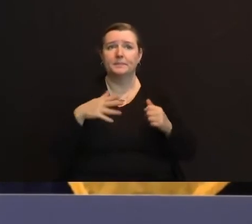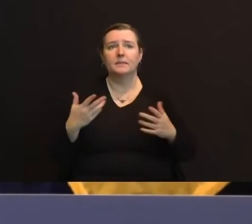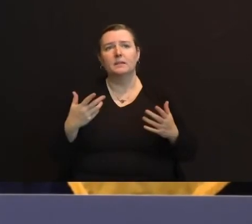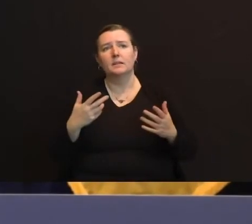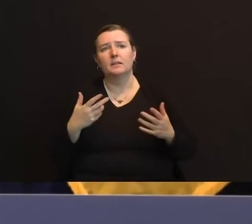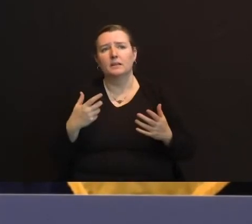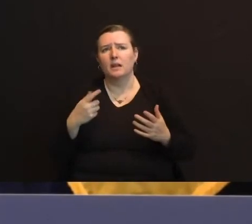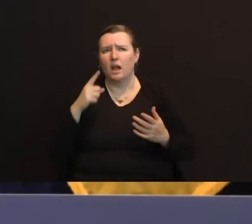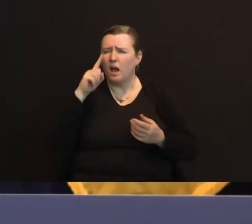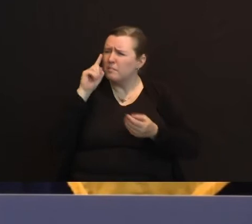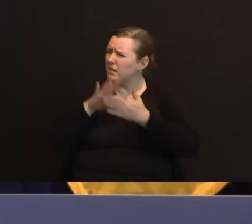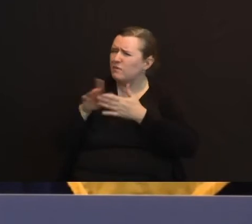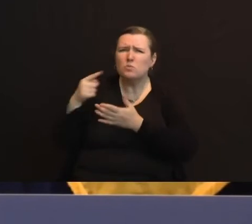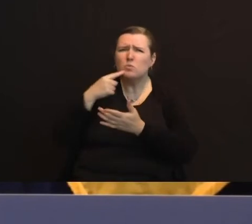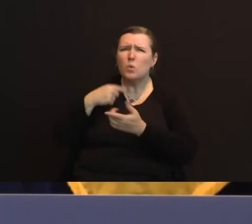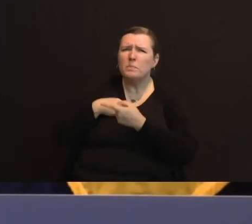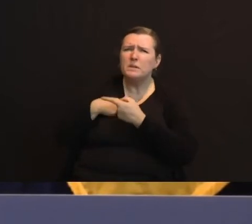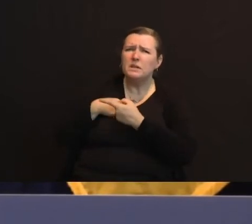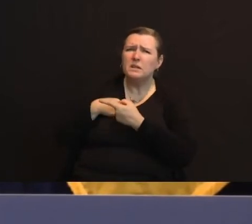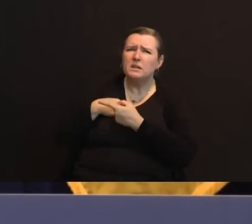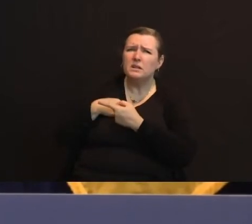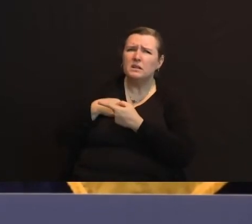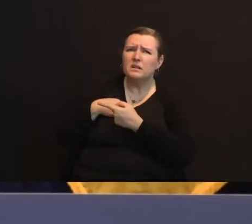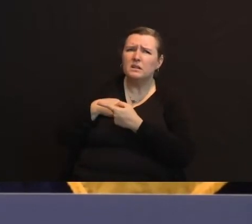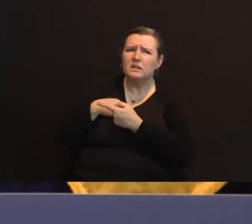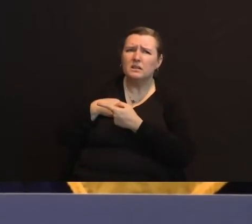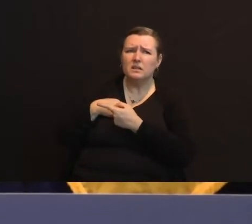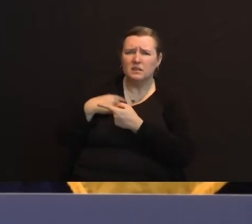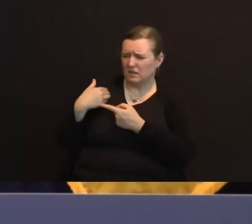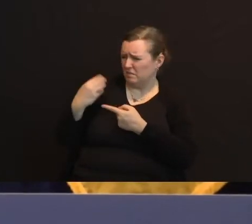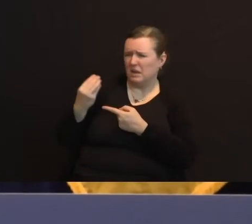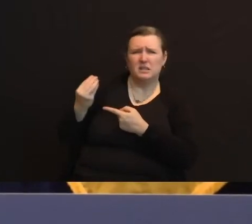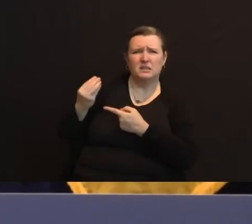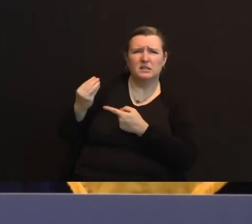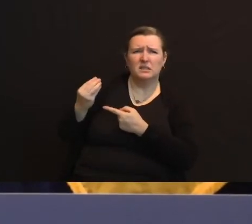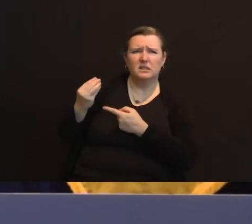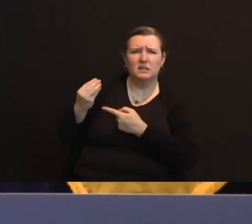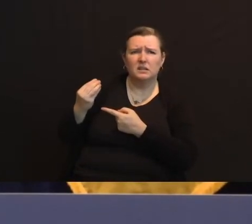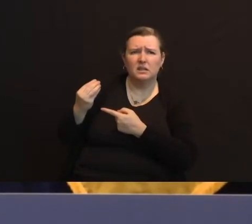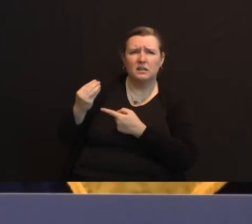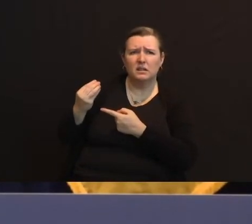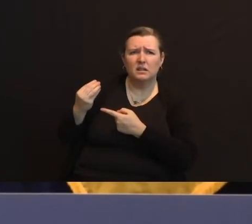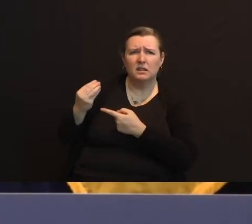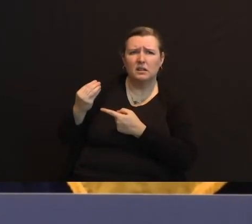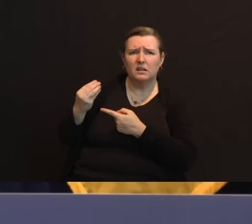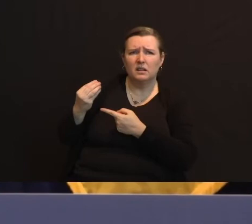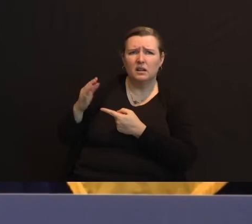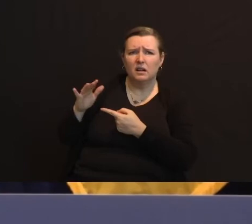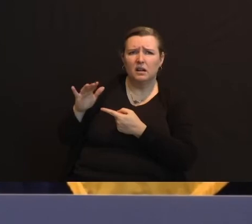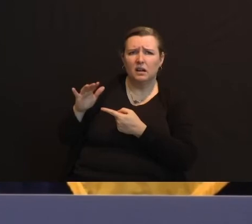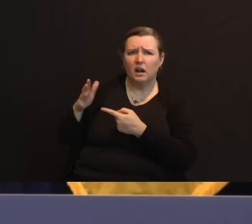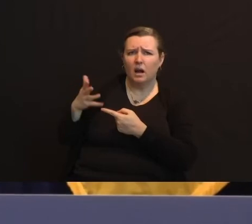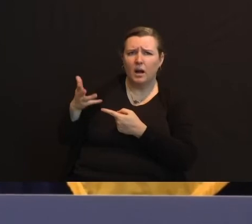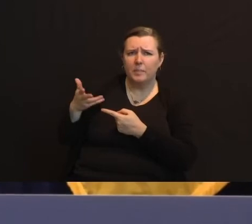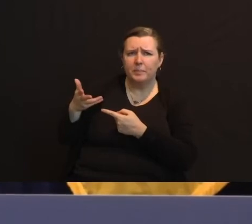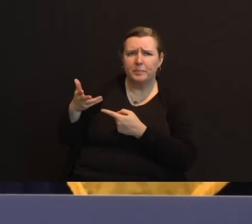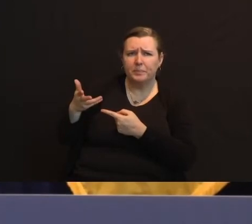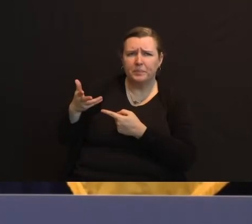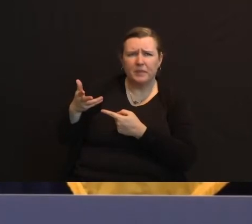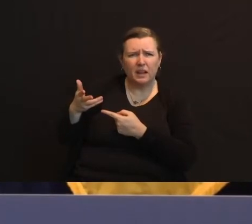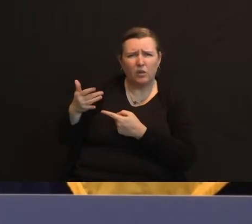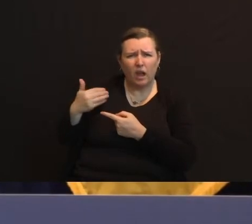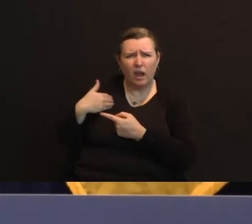me the other day, I guess it was Monday afternoon, this is not a regular event. Is it fair to say